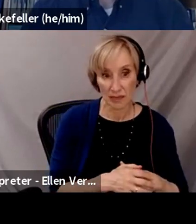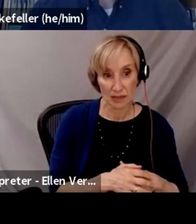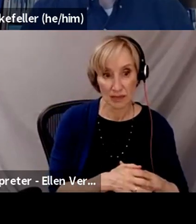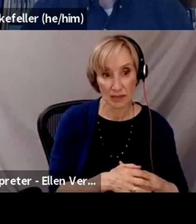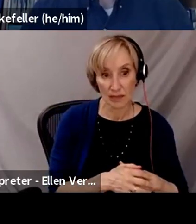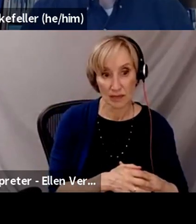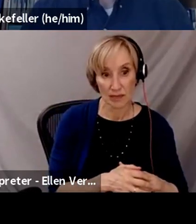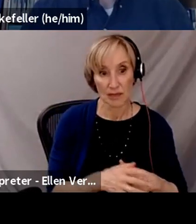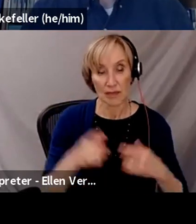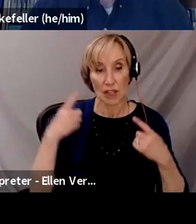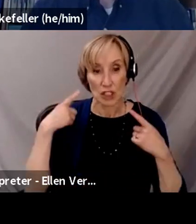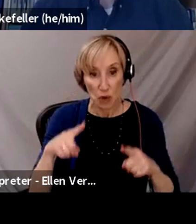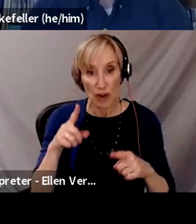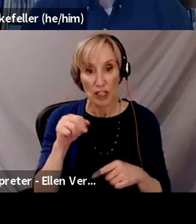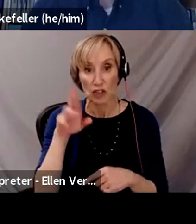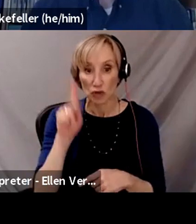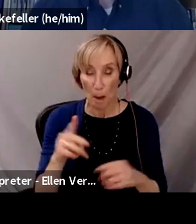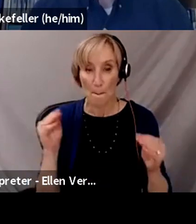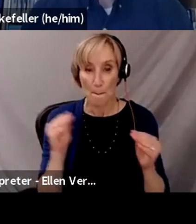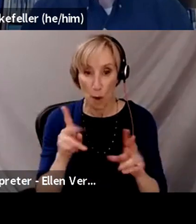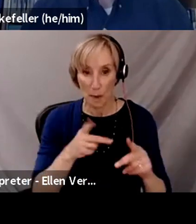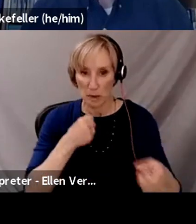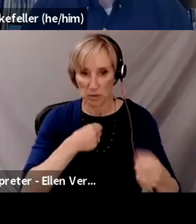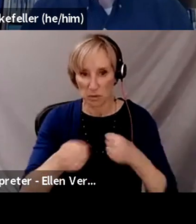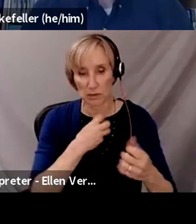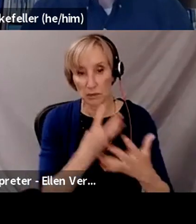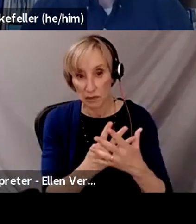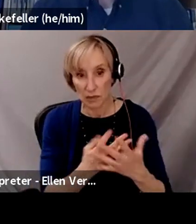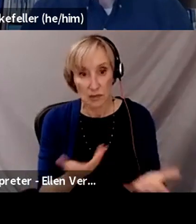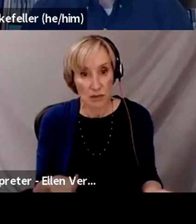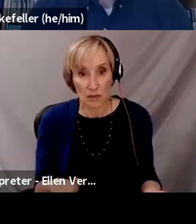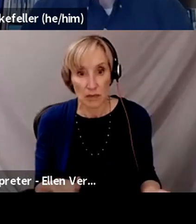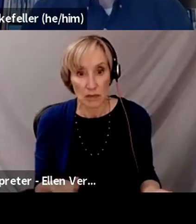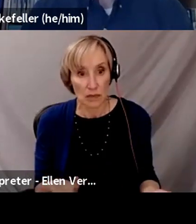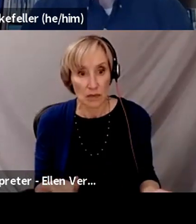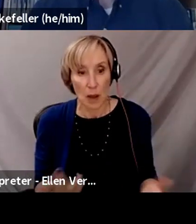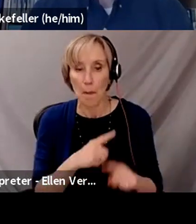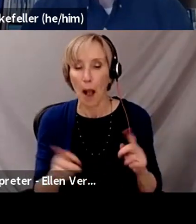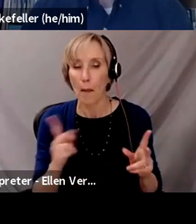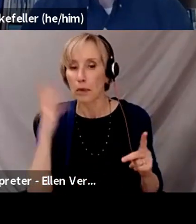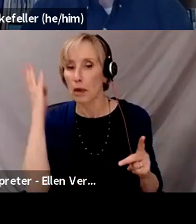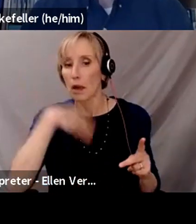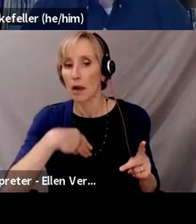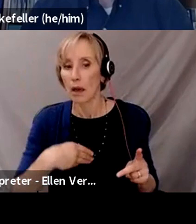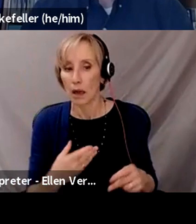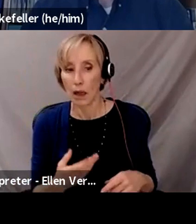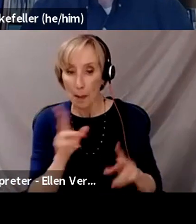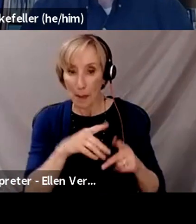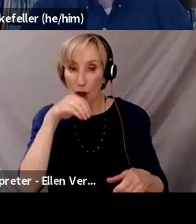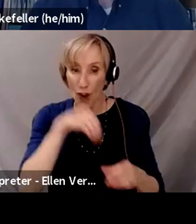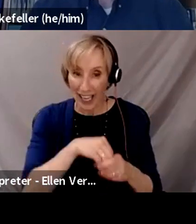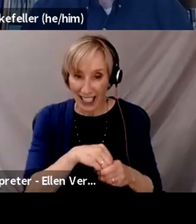during the Trump administration, and yet, they haven't been on the radar at all. My people are in detention